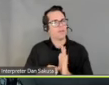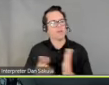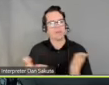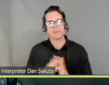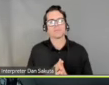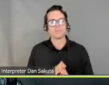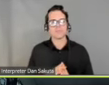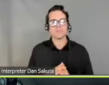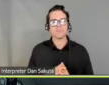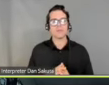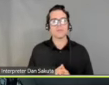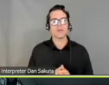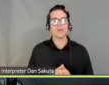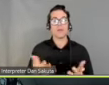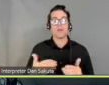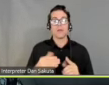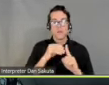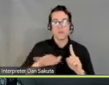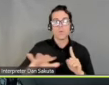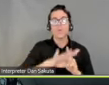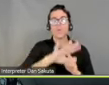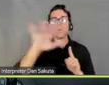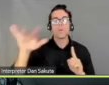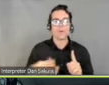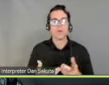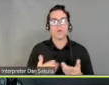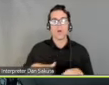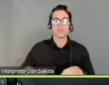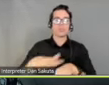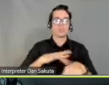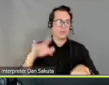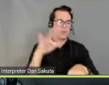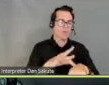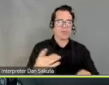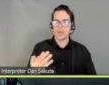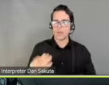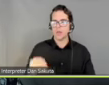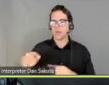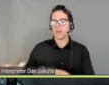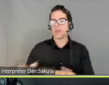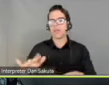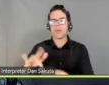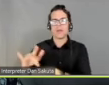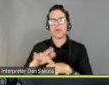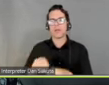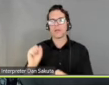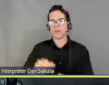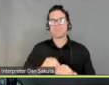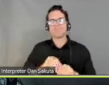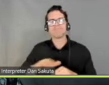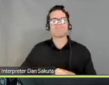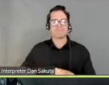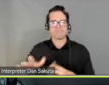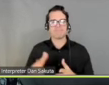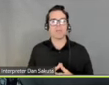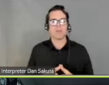then once it's in the air, or even from surface contact, it could end up on fomites or other surfaces in your environment. And then we're all